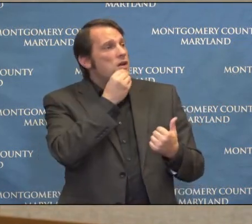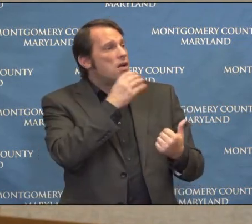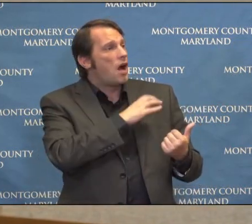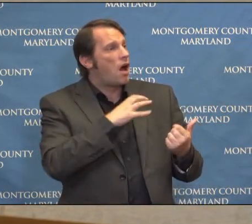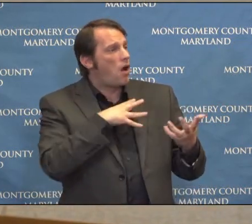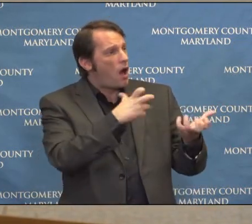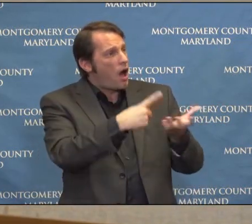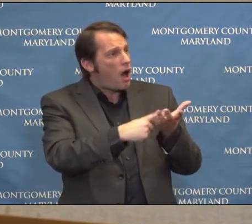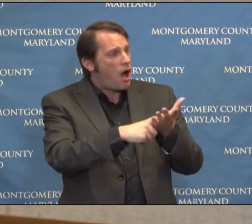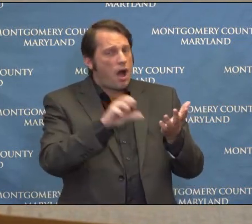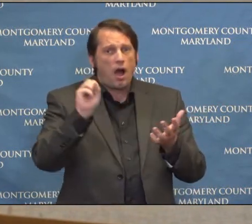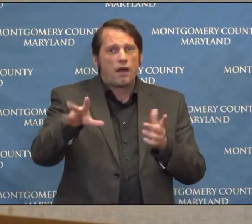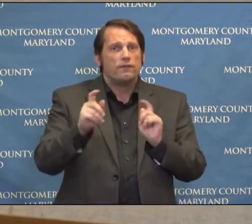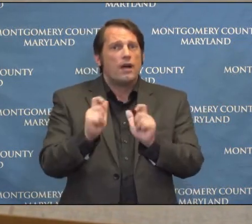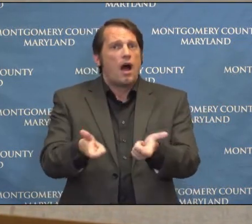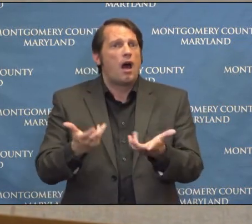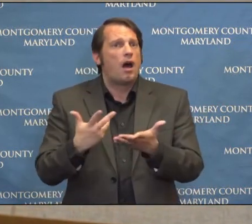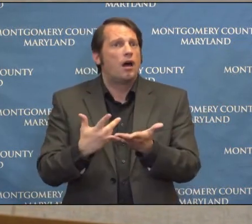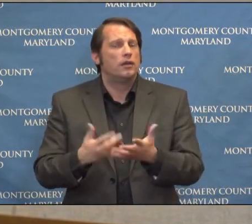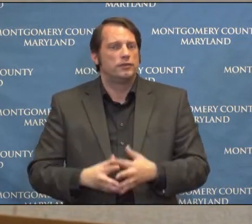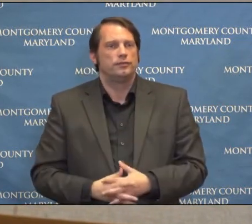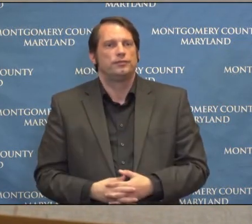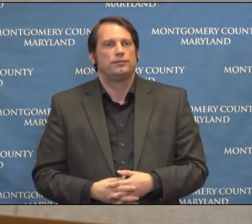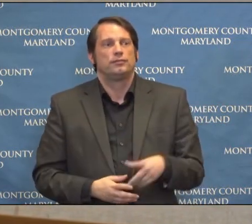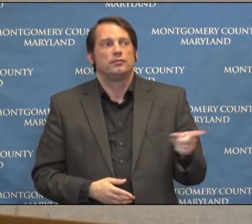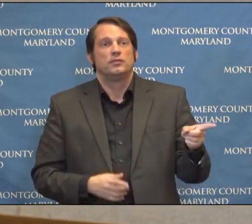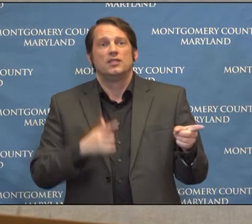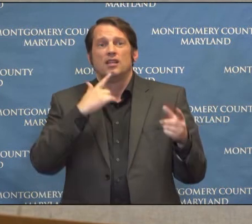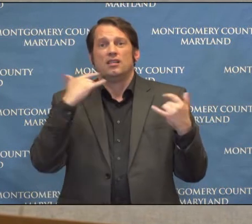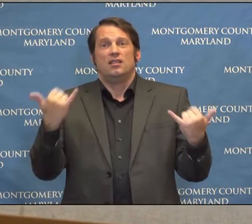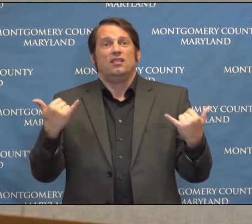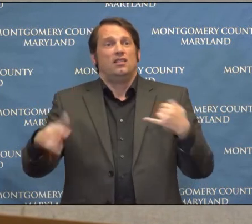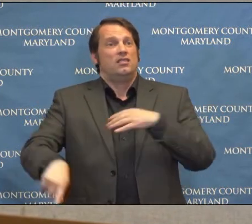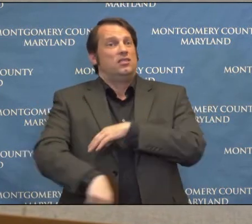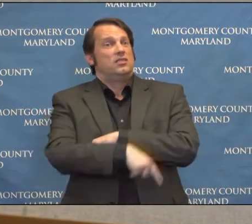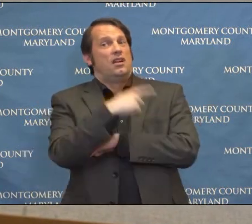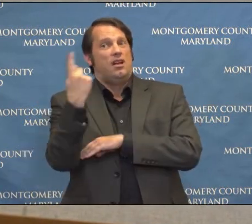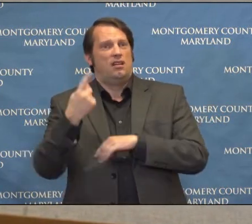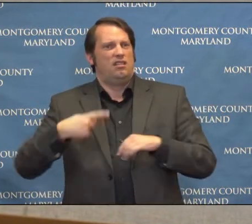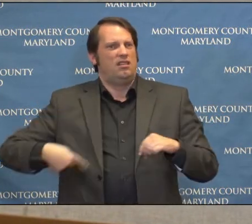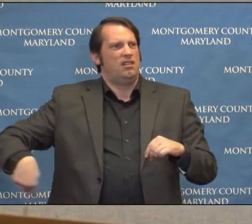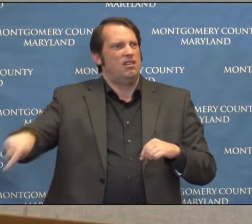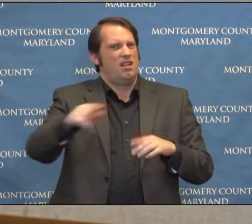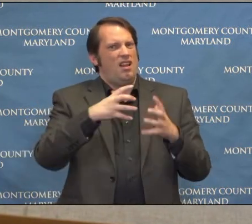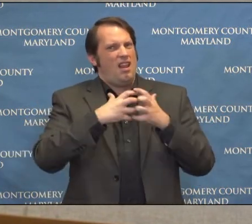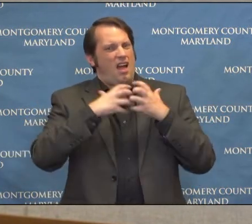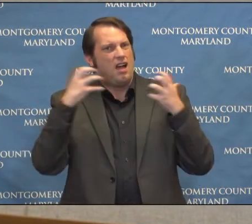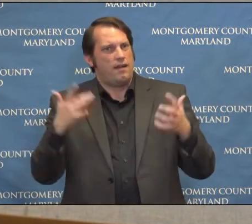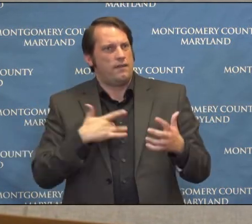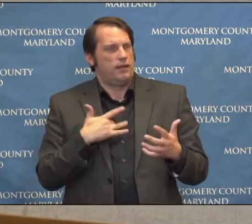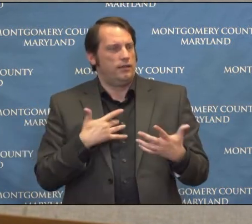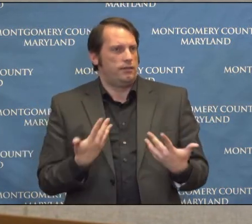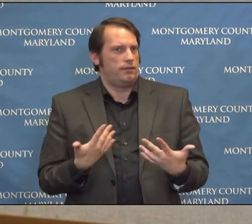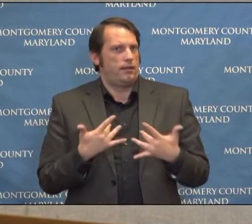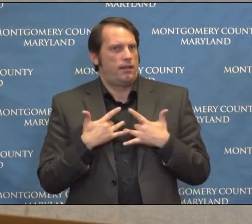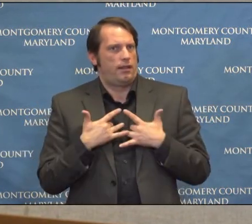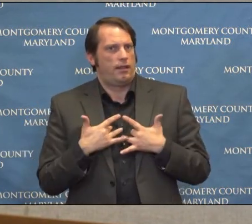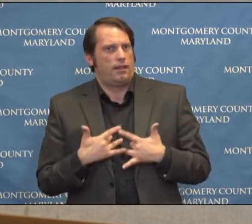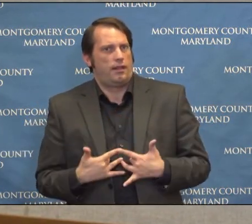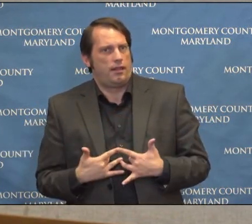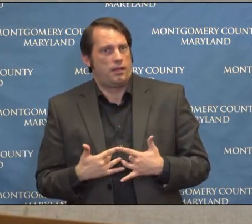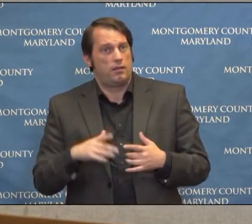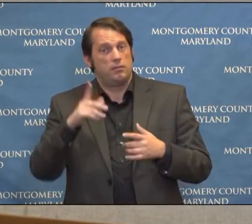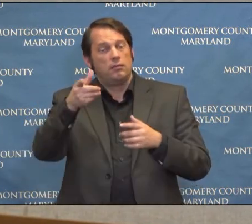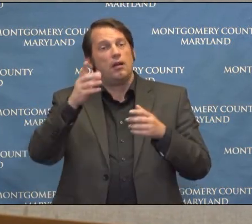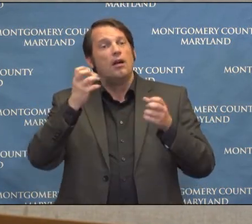that can be discouraging us these days, but I have been overwhelmed and buoyed every day by the number of people and organizations and